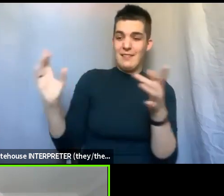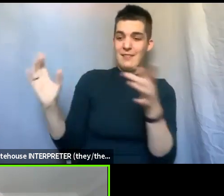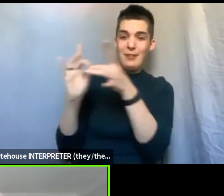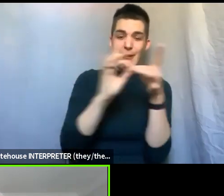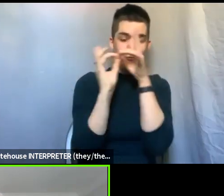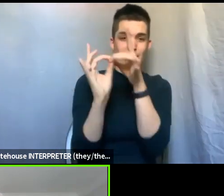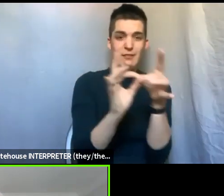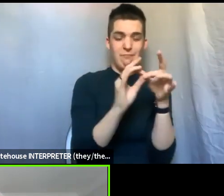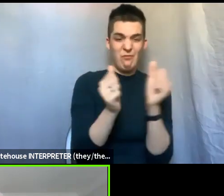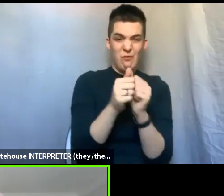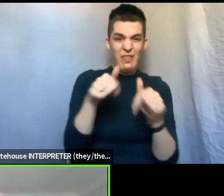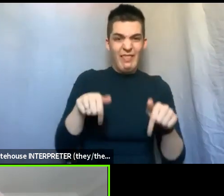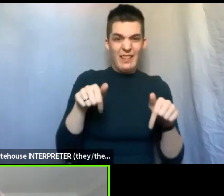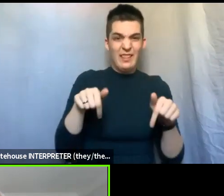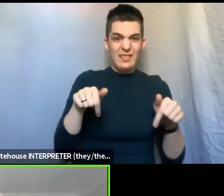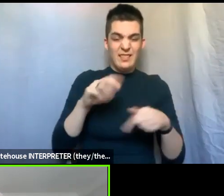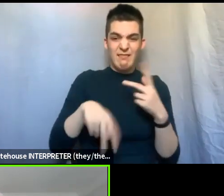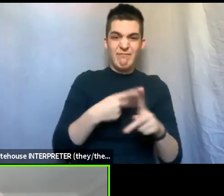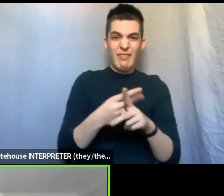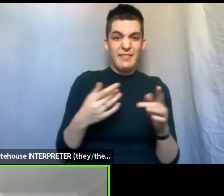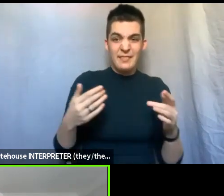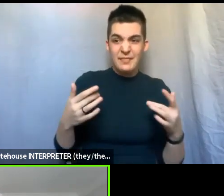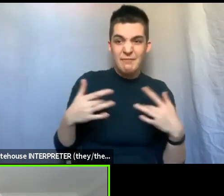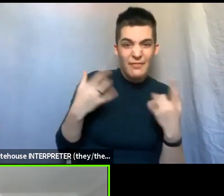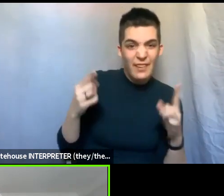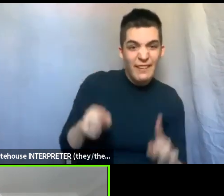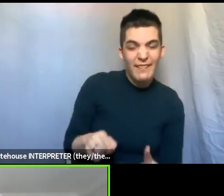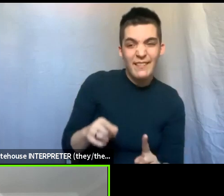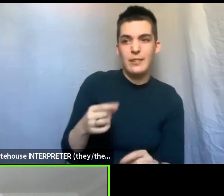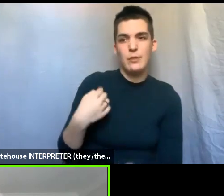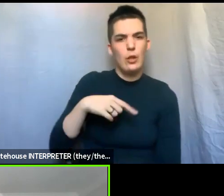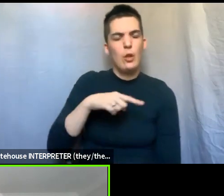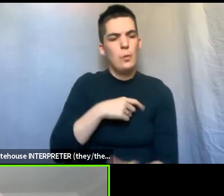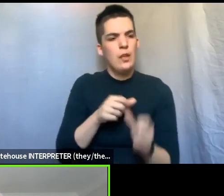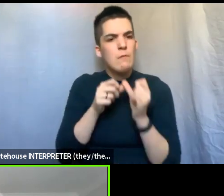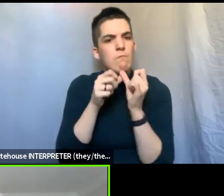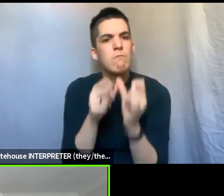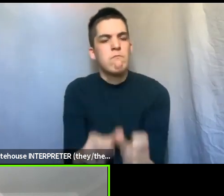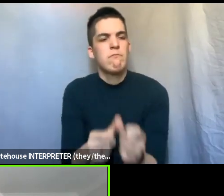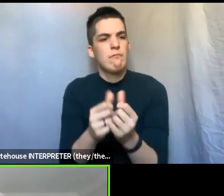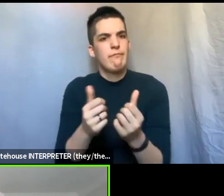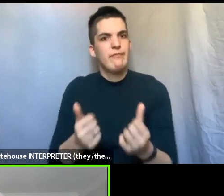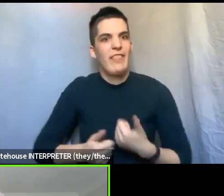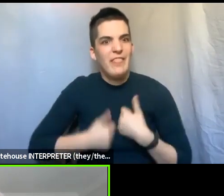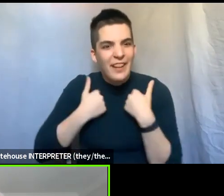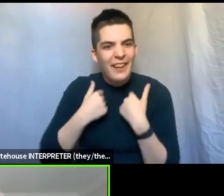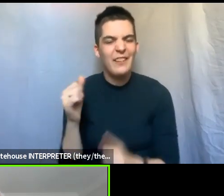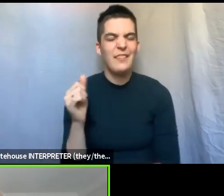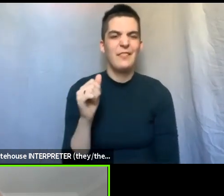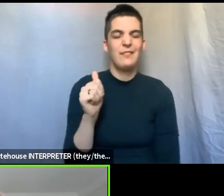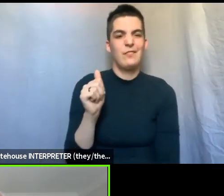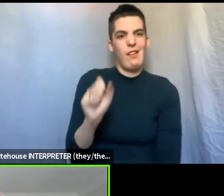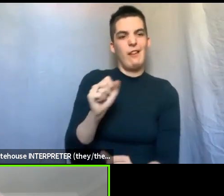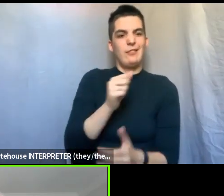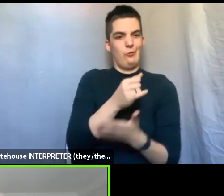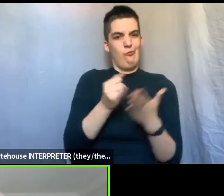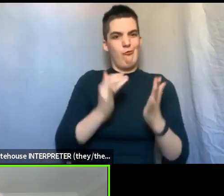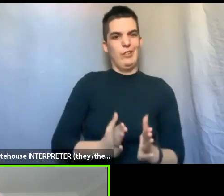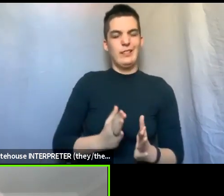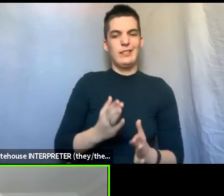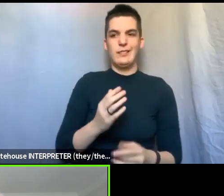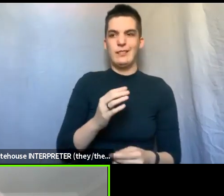activity, which keeps us alive as artists, and which has been at the heart of the directors' labs now all over the